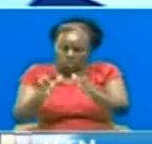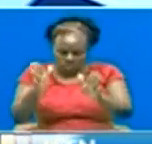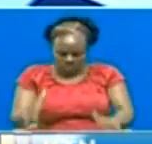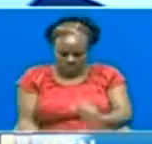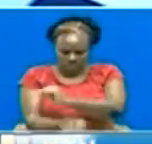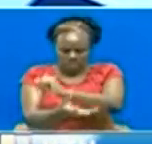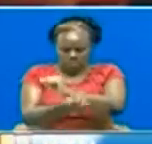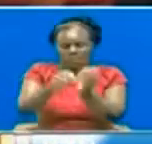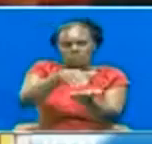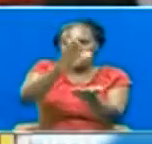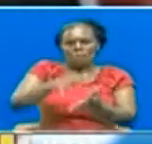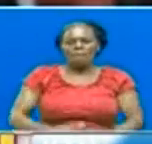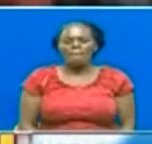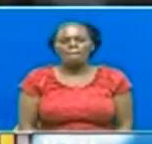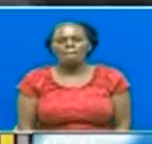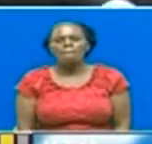proceedings.